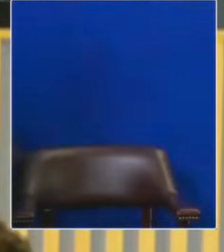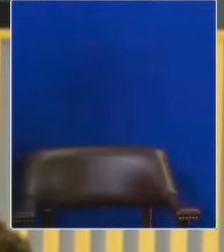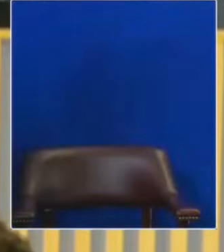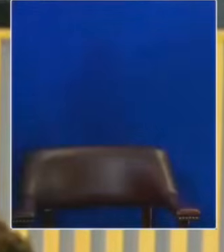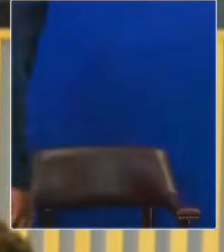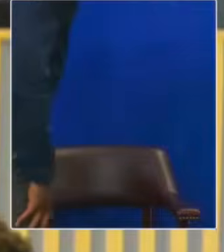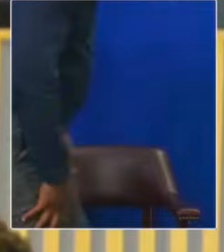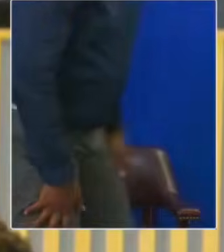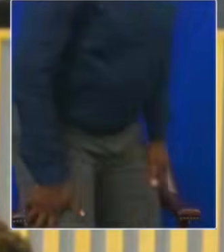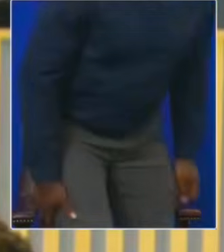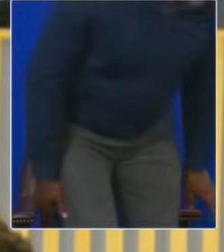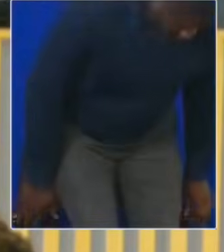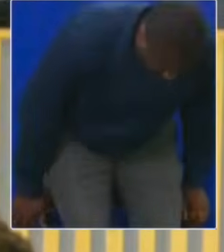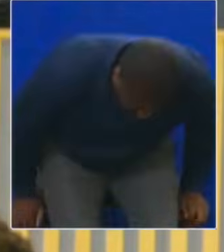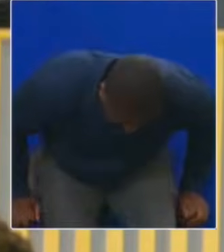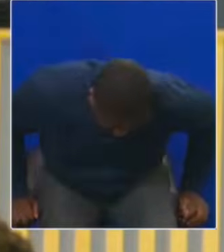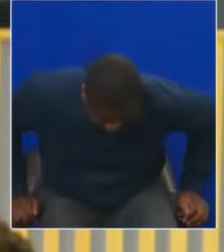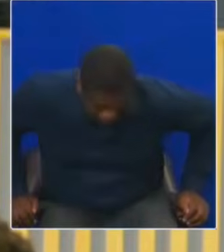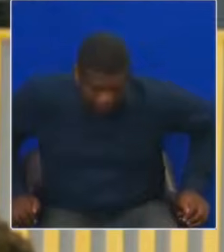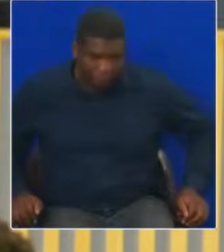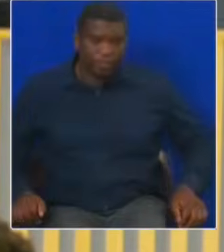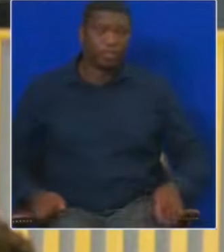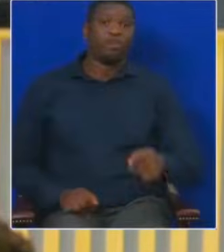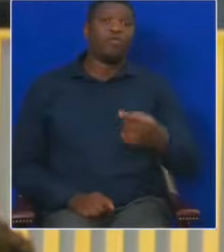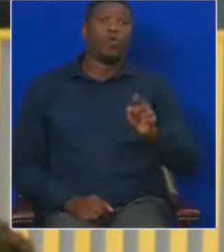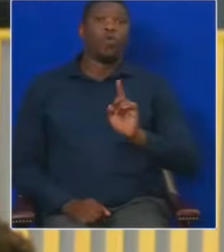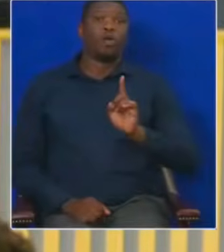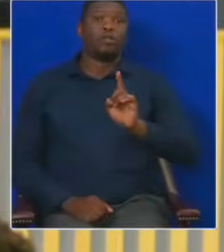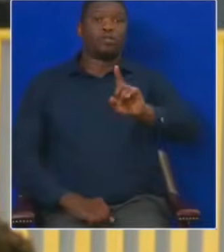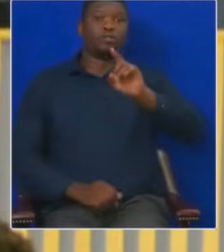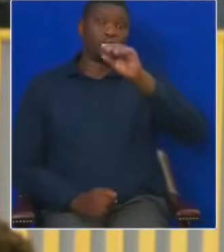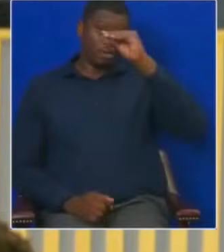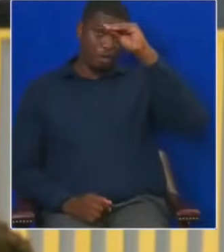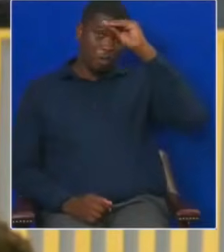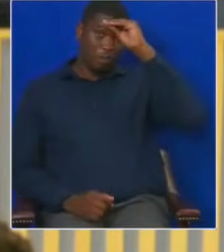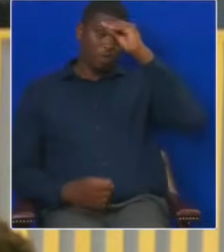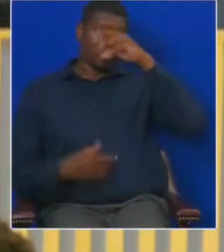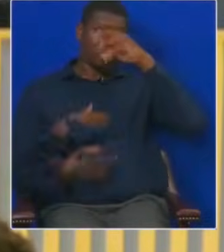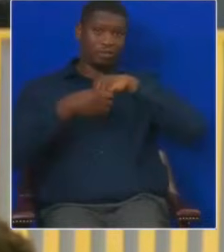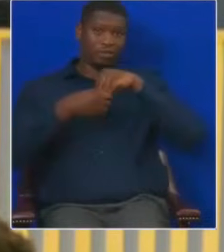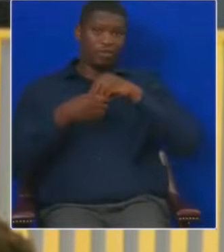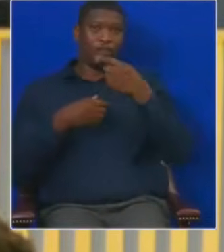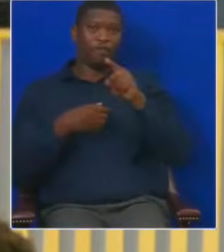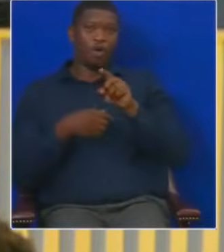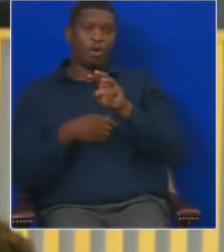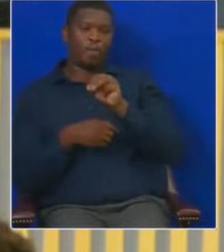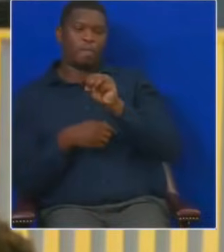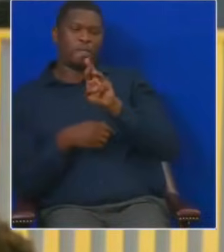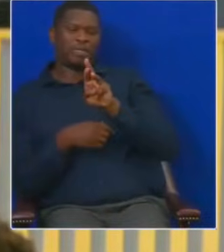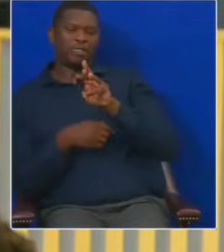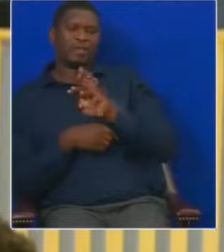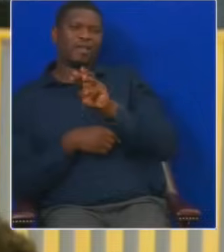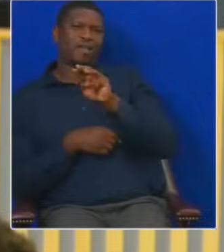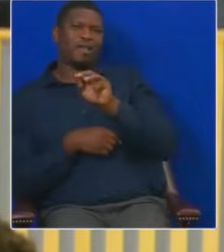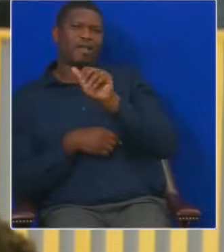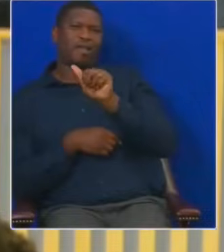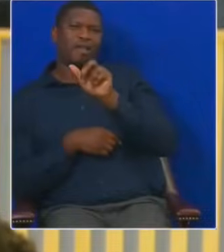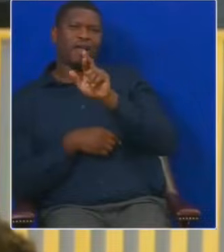involvement in the killing of Mr. Armand Swart, as per Vereeniging Case